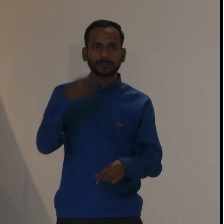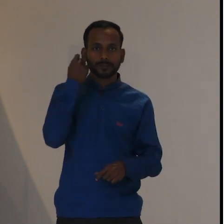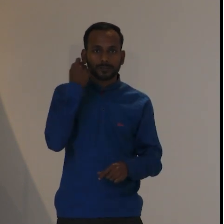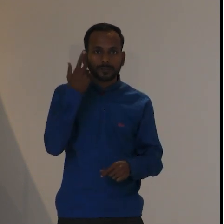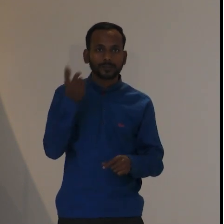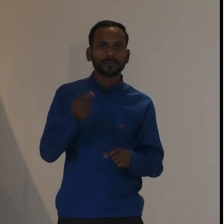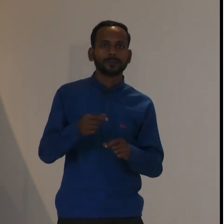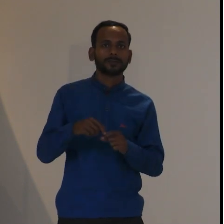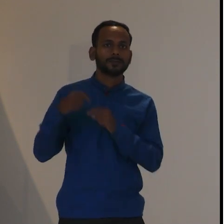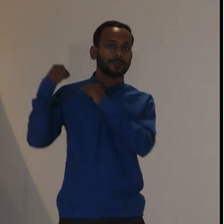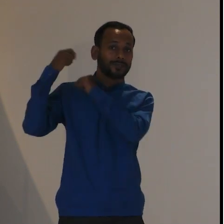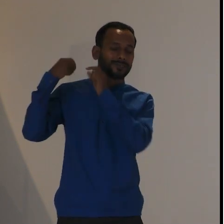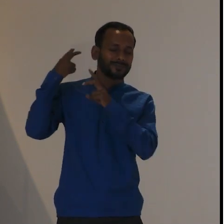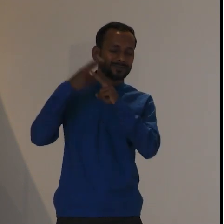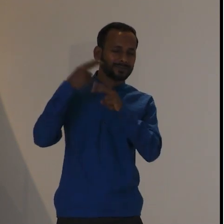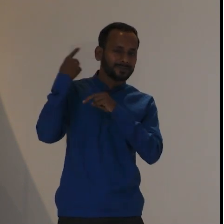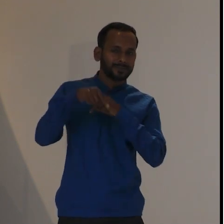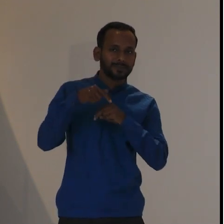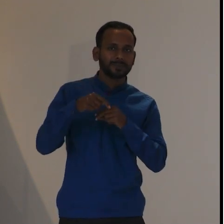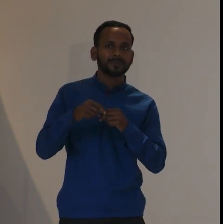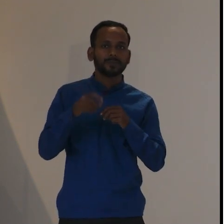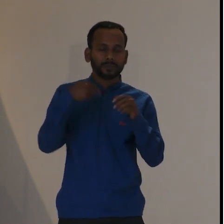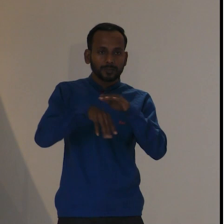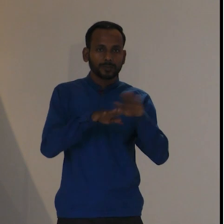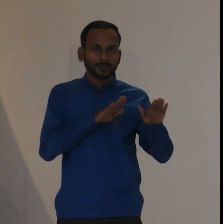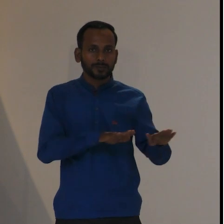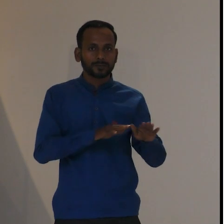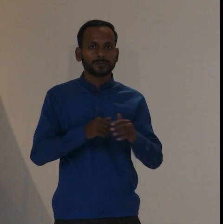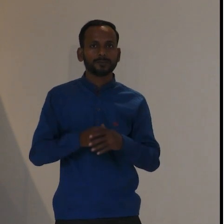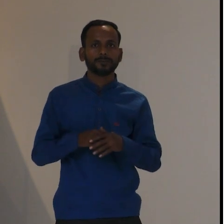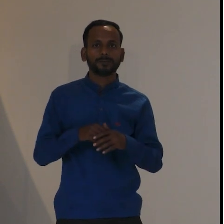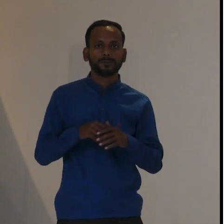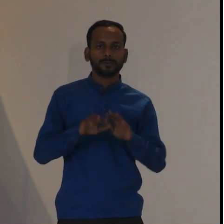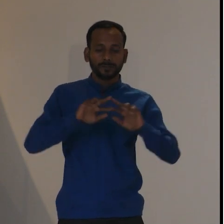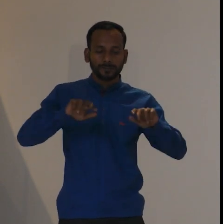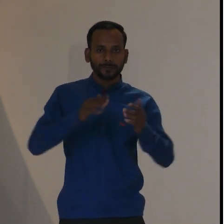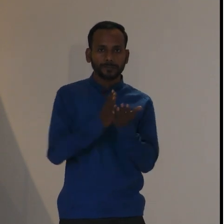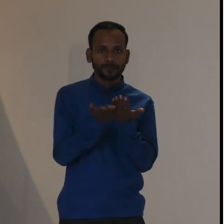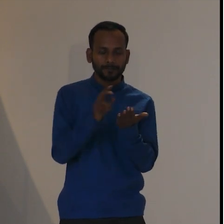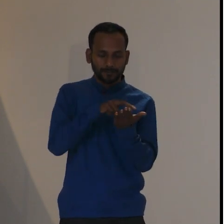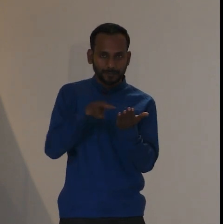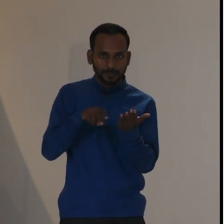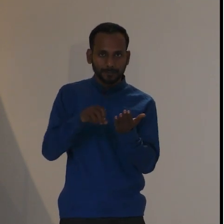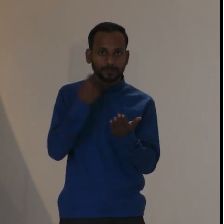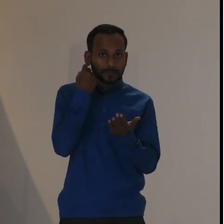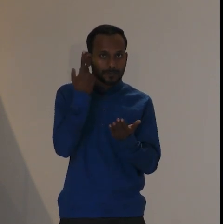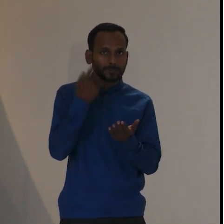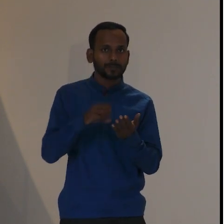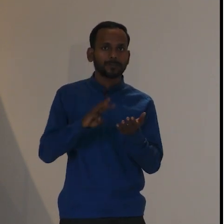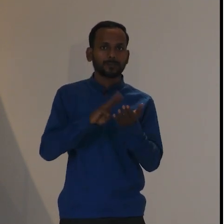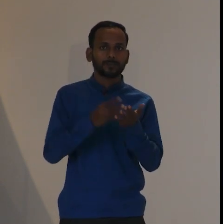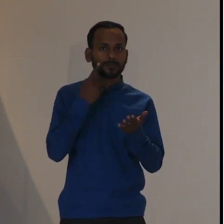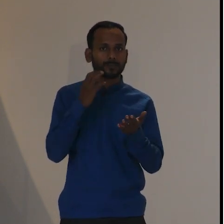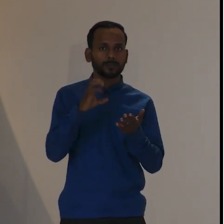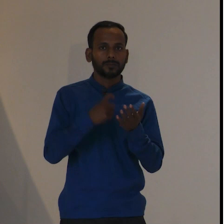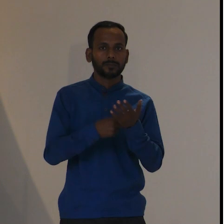historical concepts through visuals and symbols. So according to a study conducted by Microsoft in 2015, the human